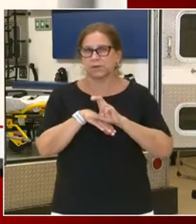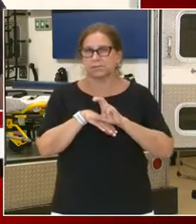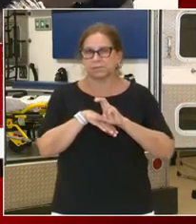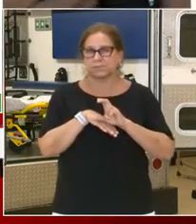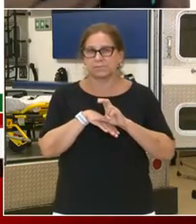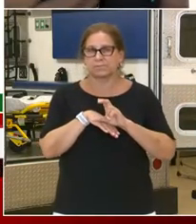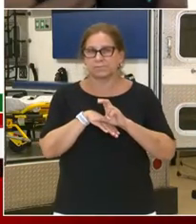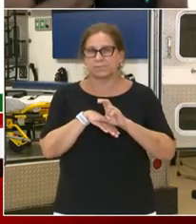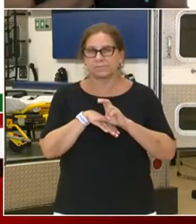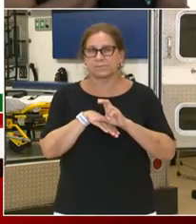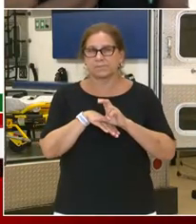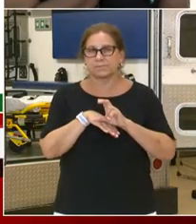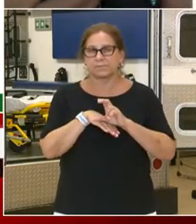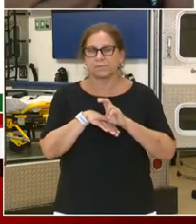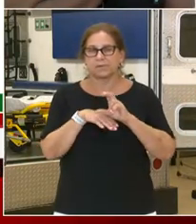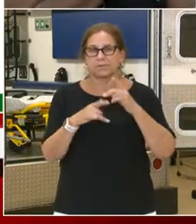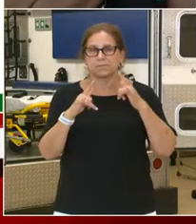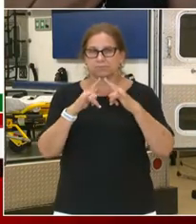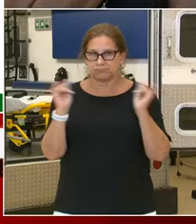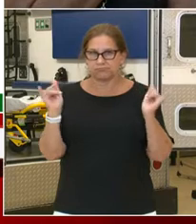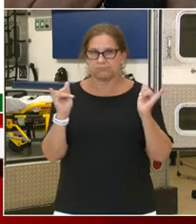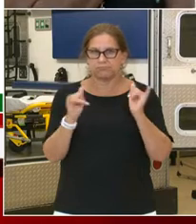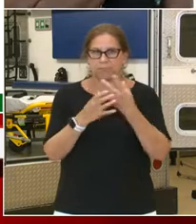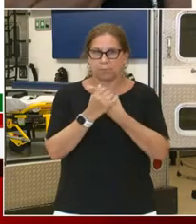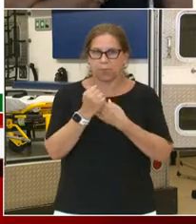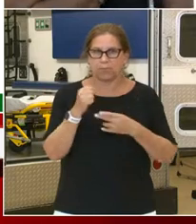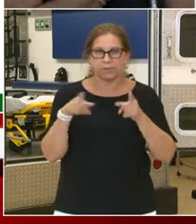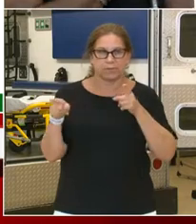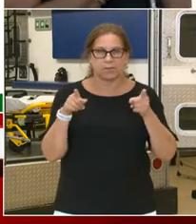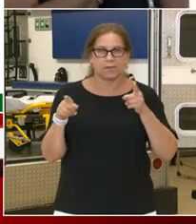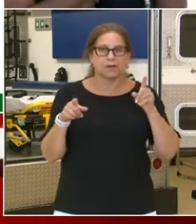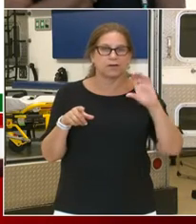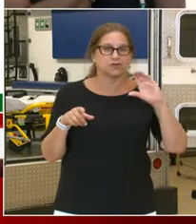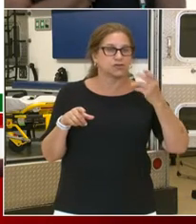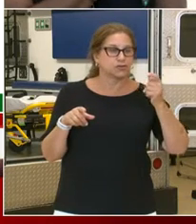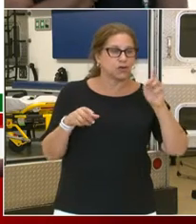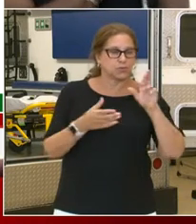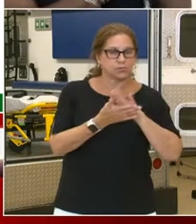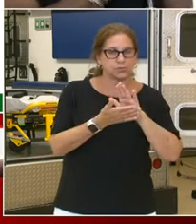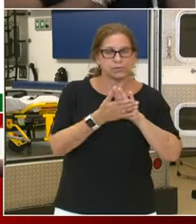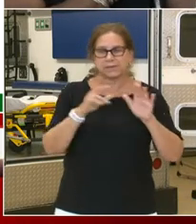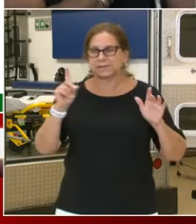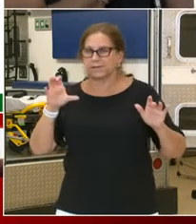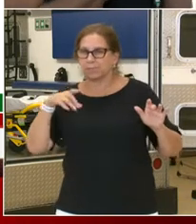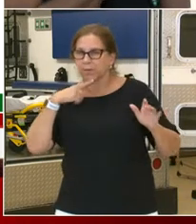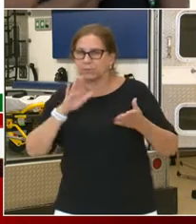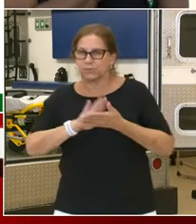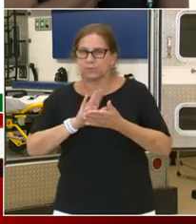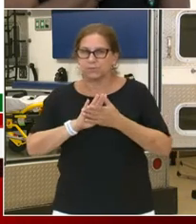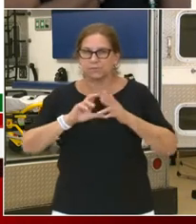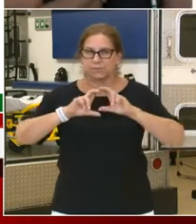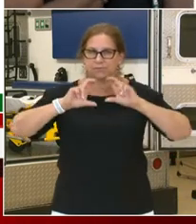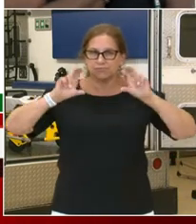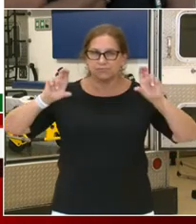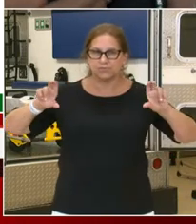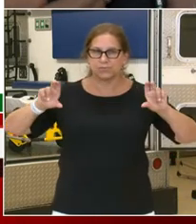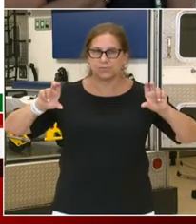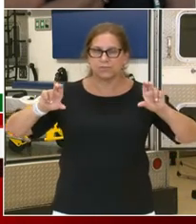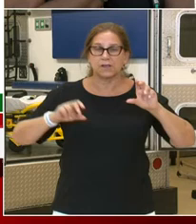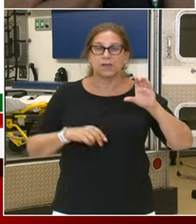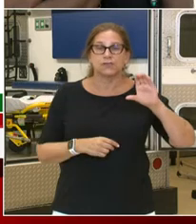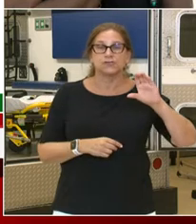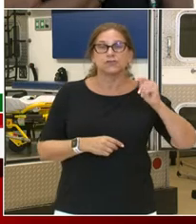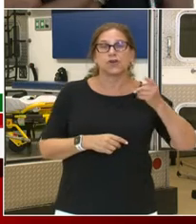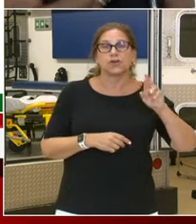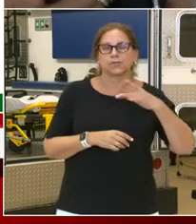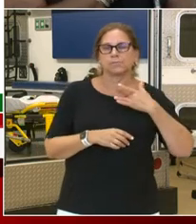her intentions, they started to plan accordingly. You know that charter schools build their budget independently, but I will say the themes that I've heard so